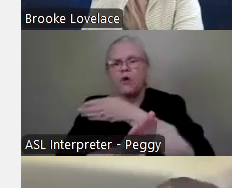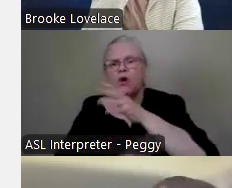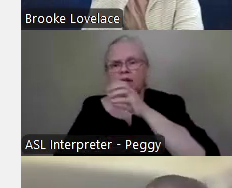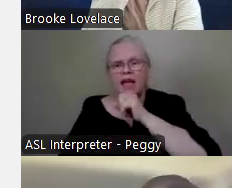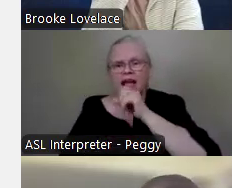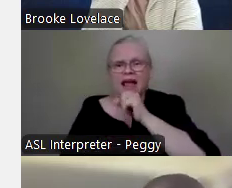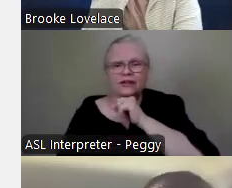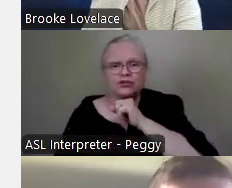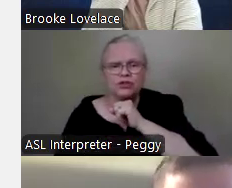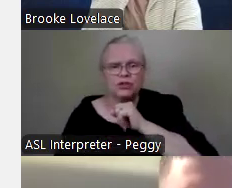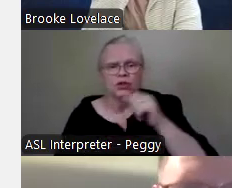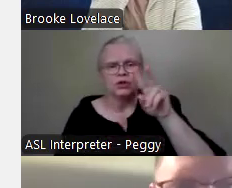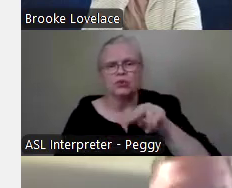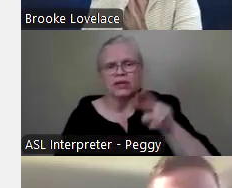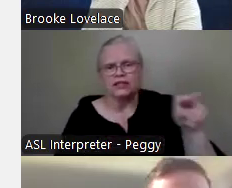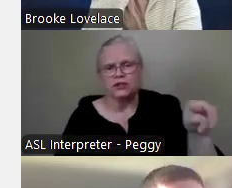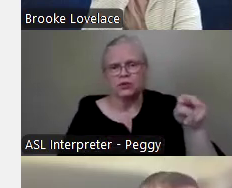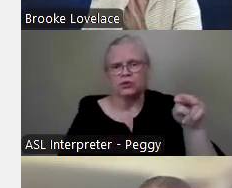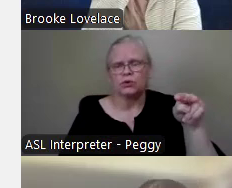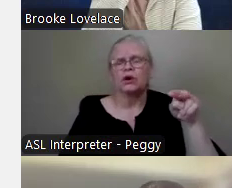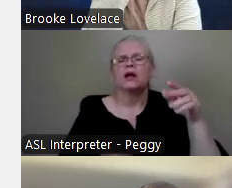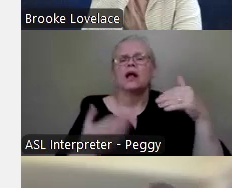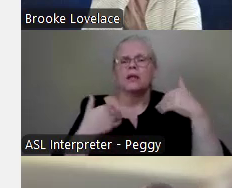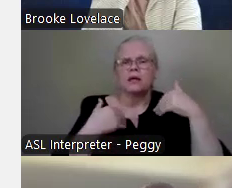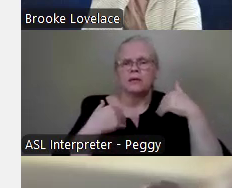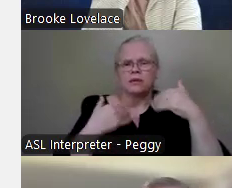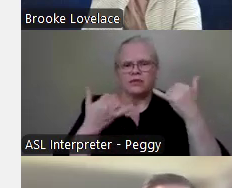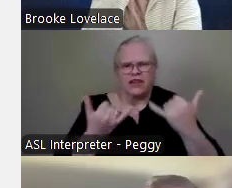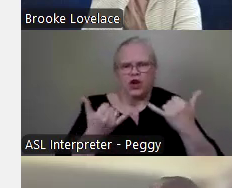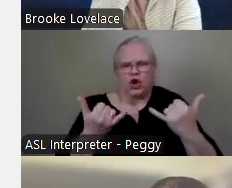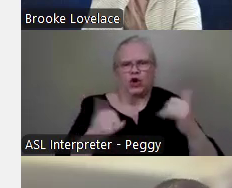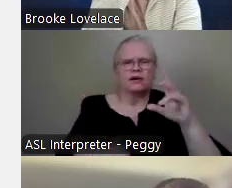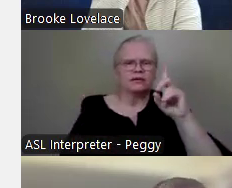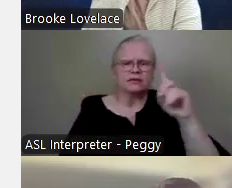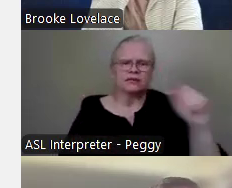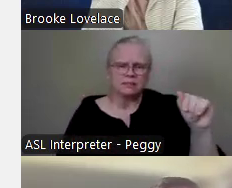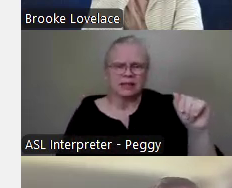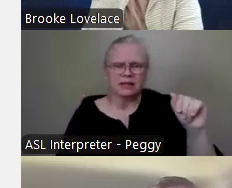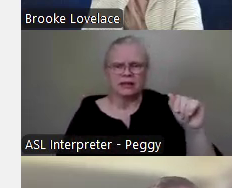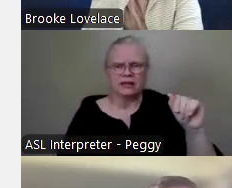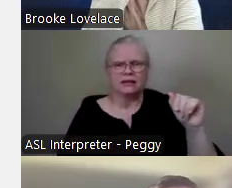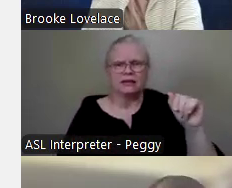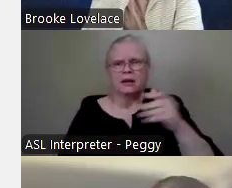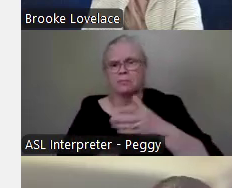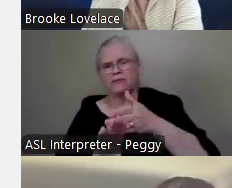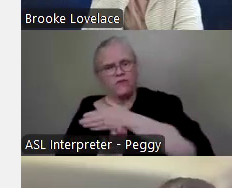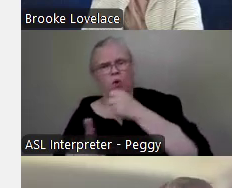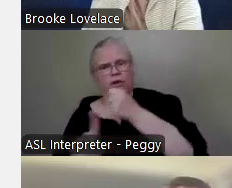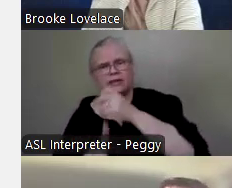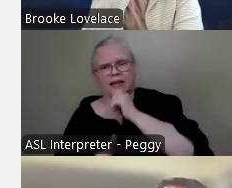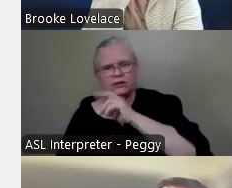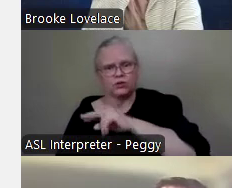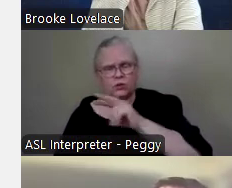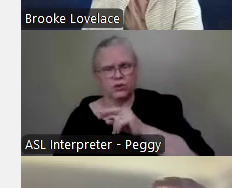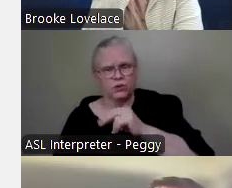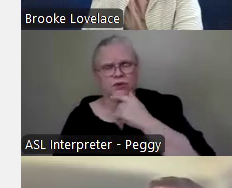I think it's 22 now. Okay, so It's the current disability. And so